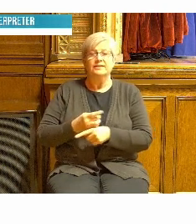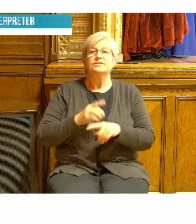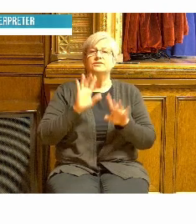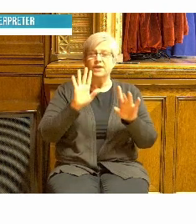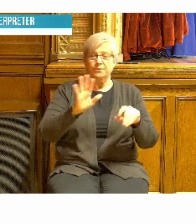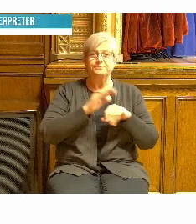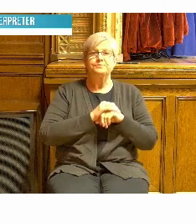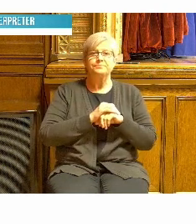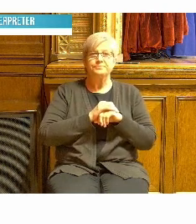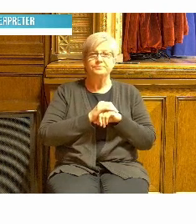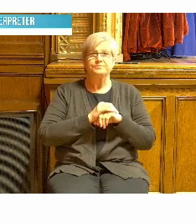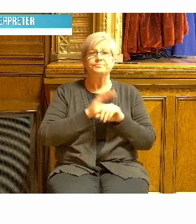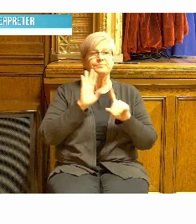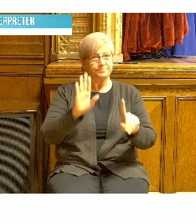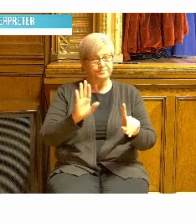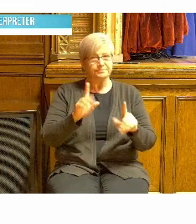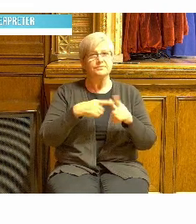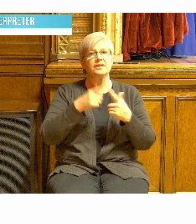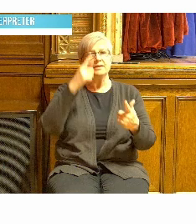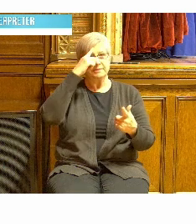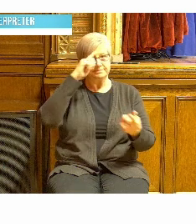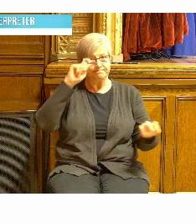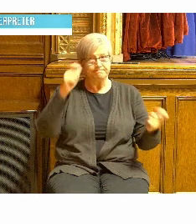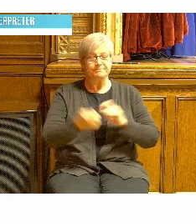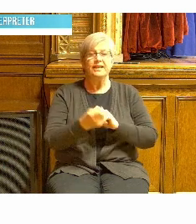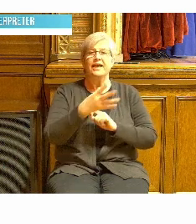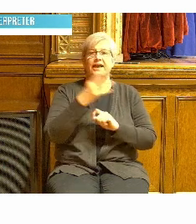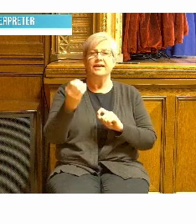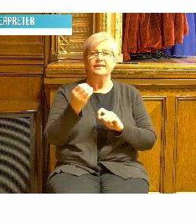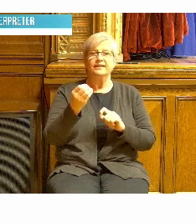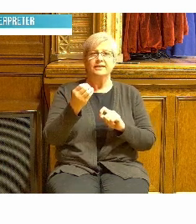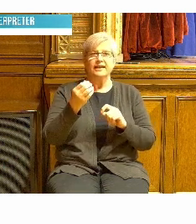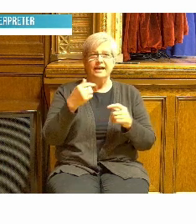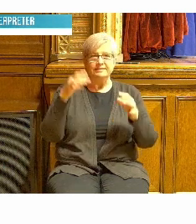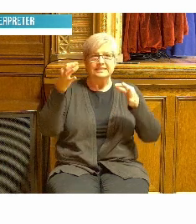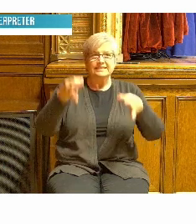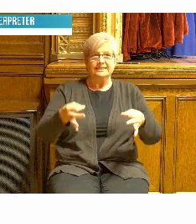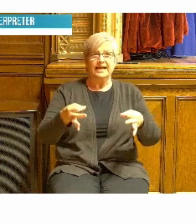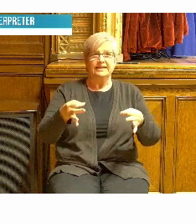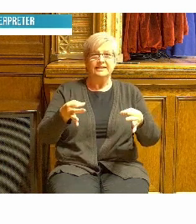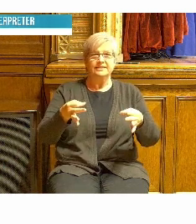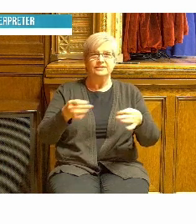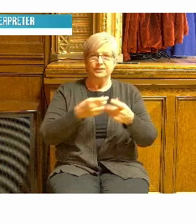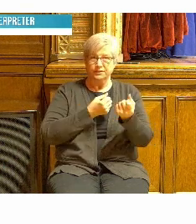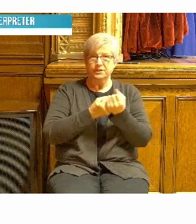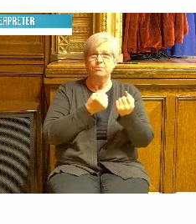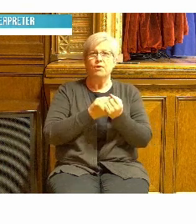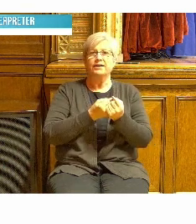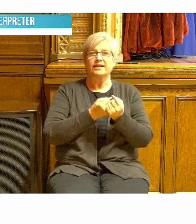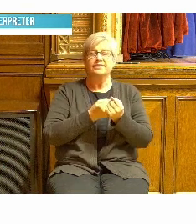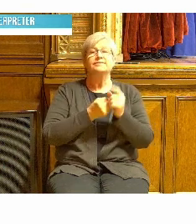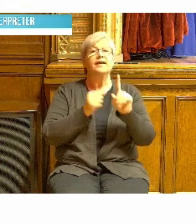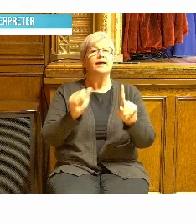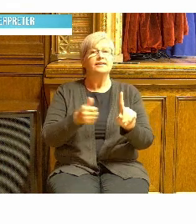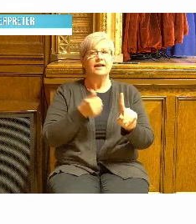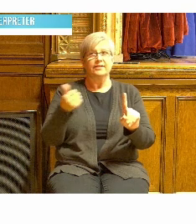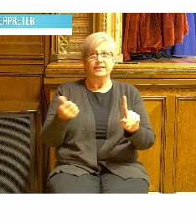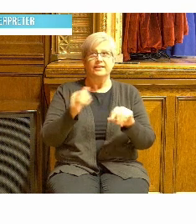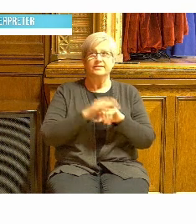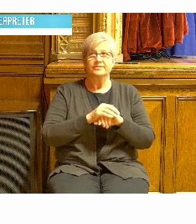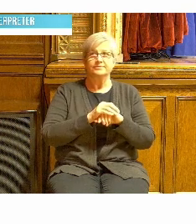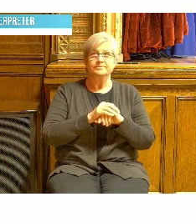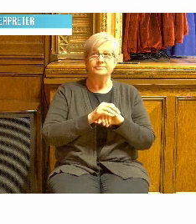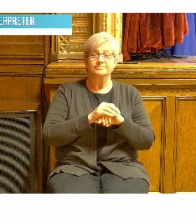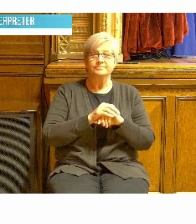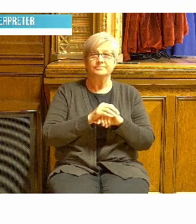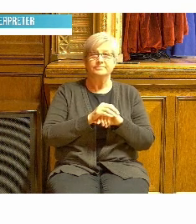So I've came around, and I have decided to support it. Another thing,